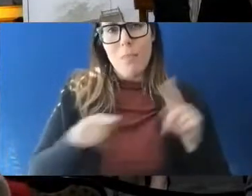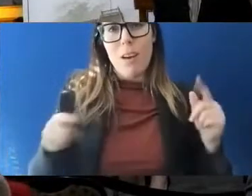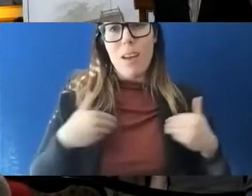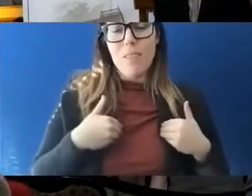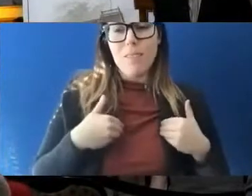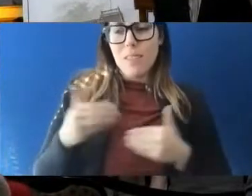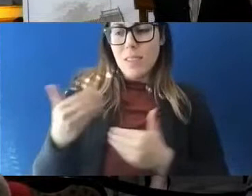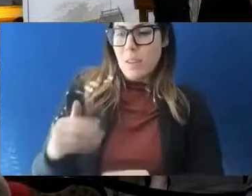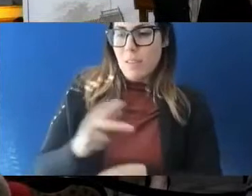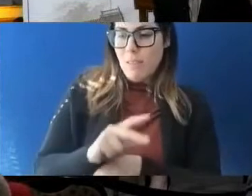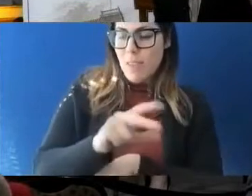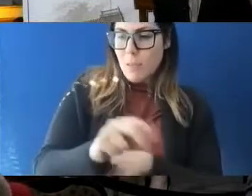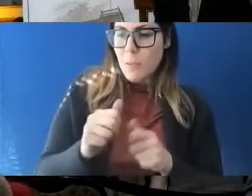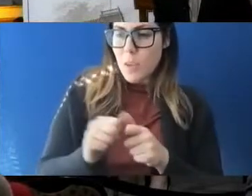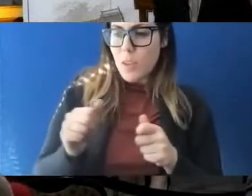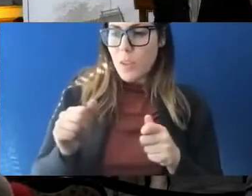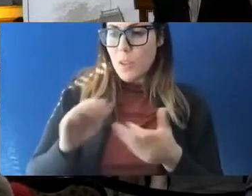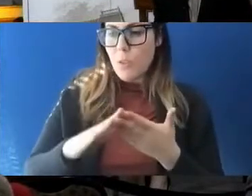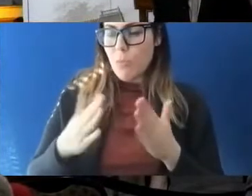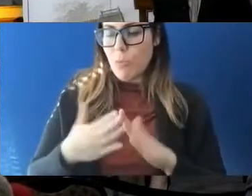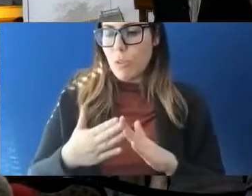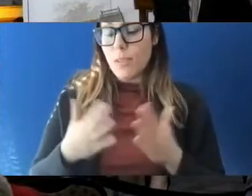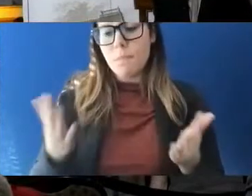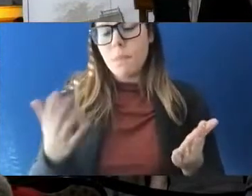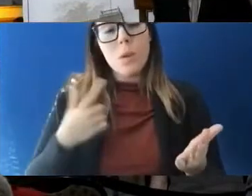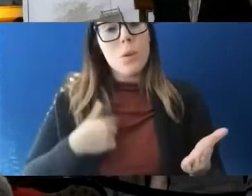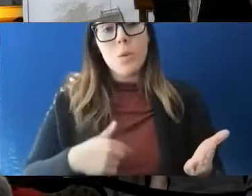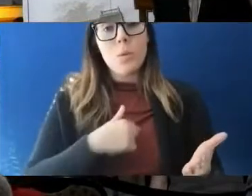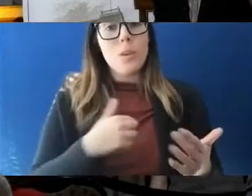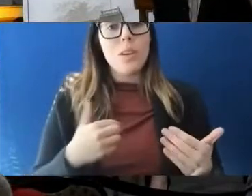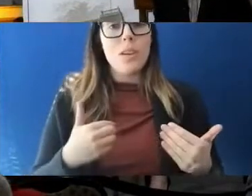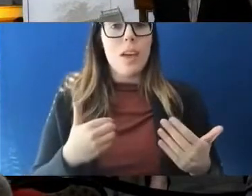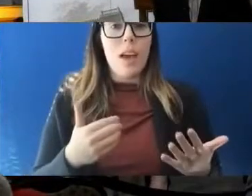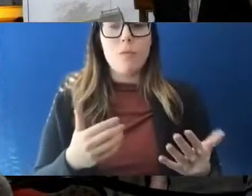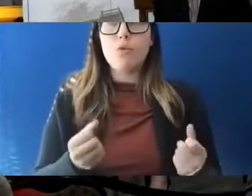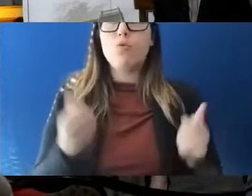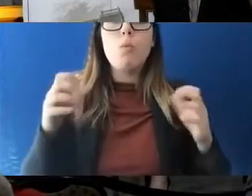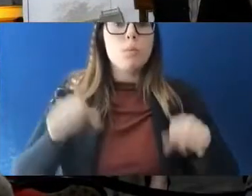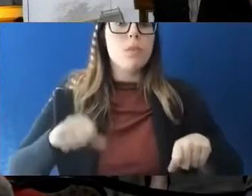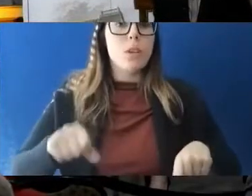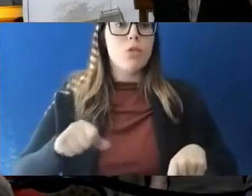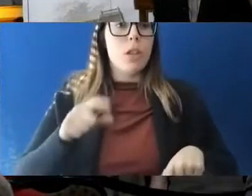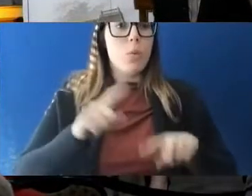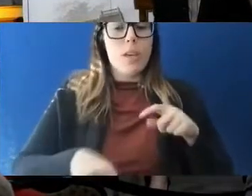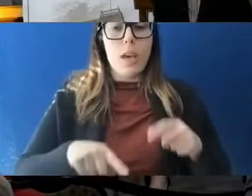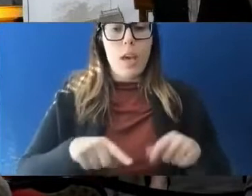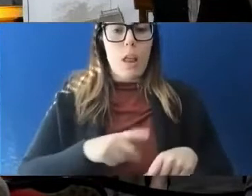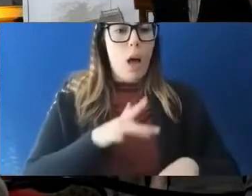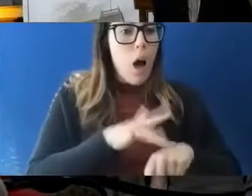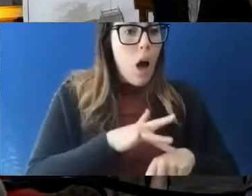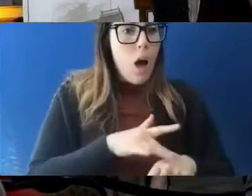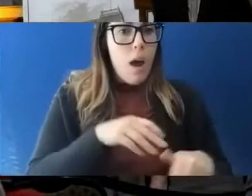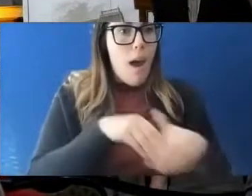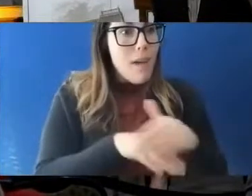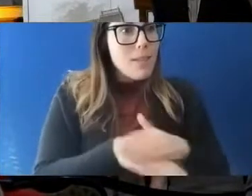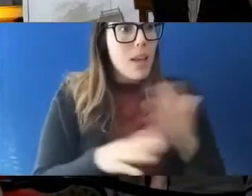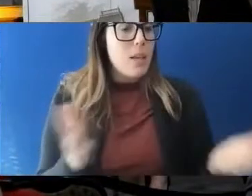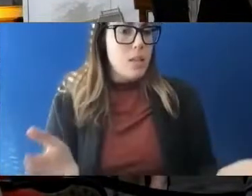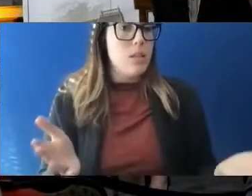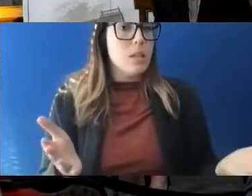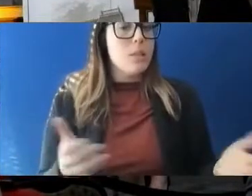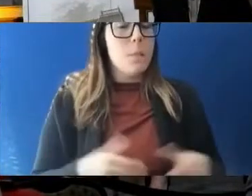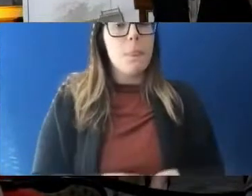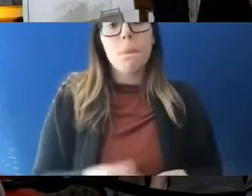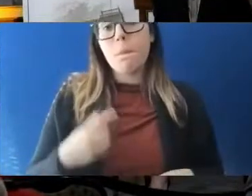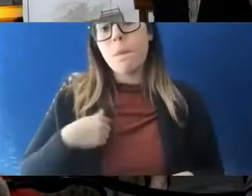our communities, we have unrealized potential that is left on the table. And so